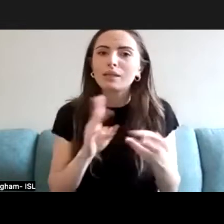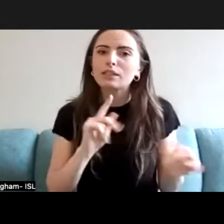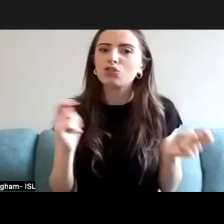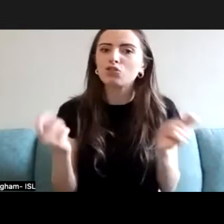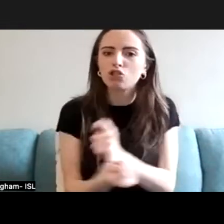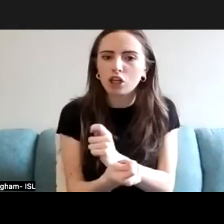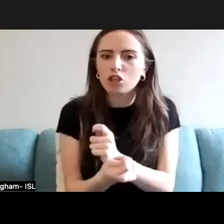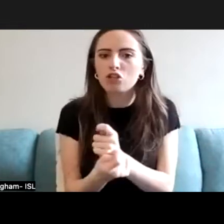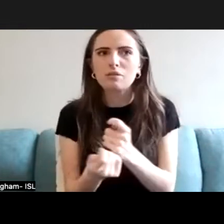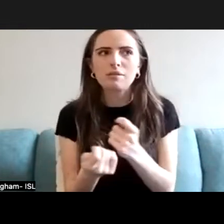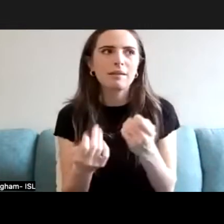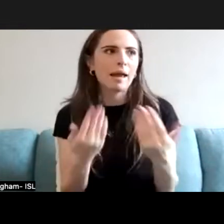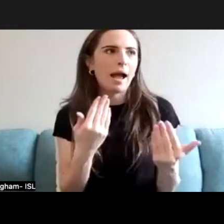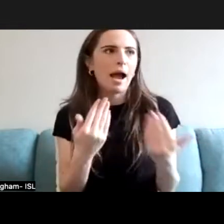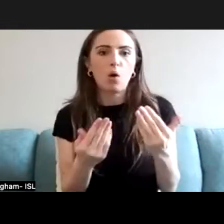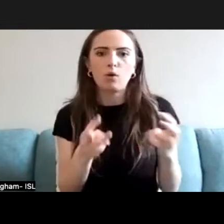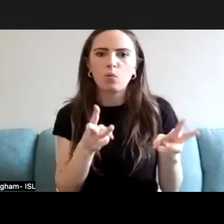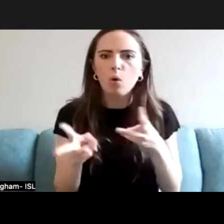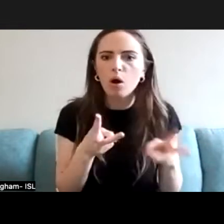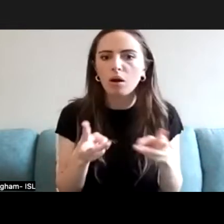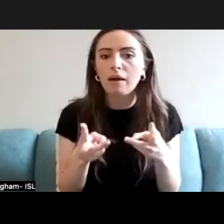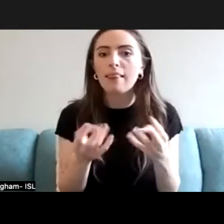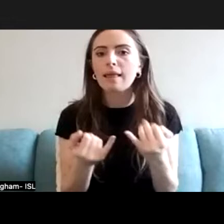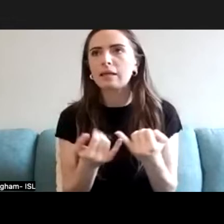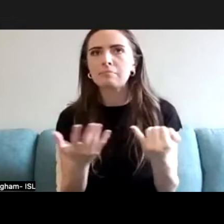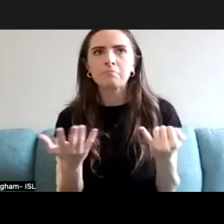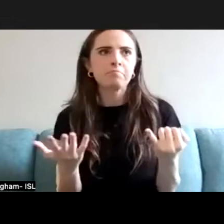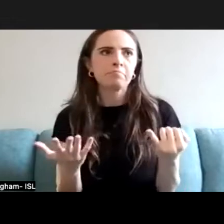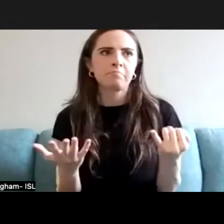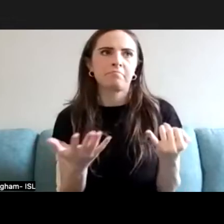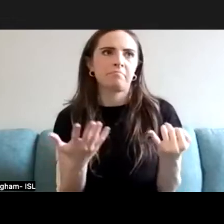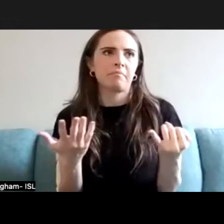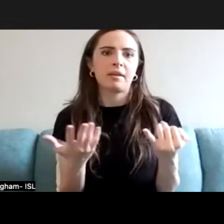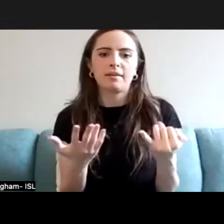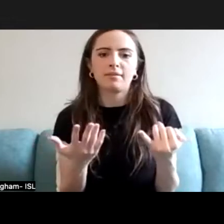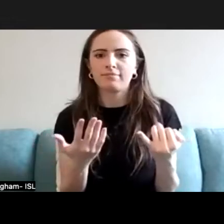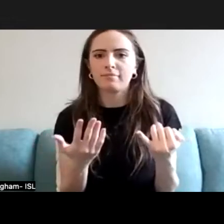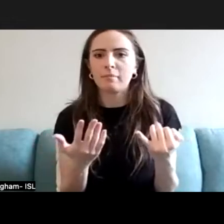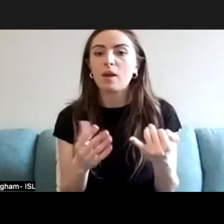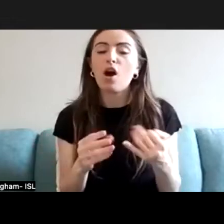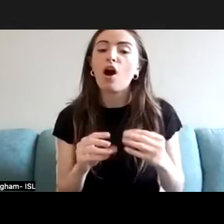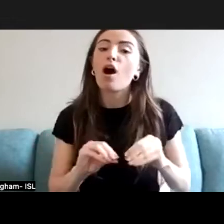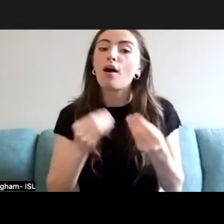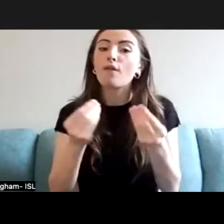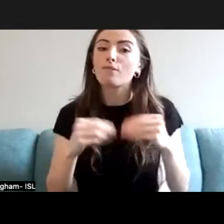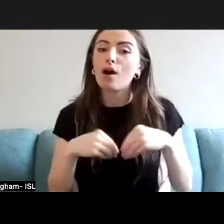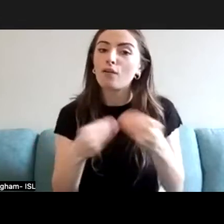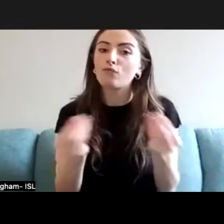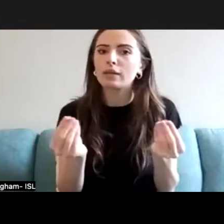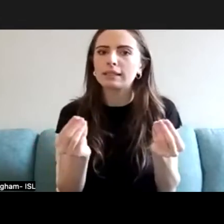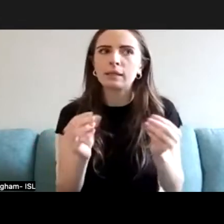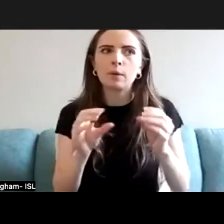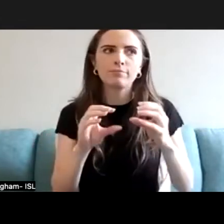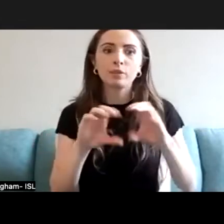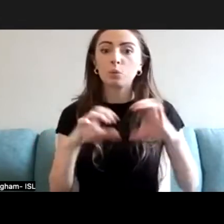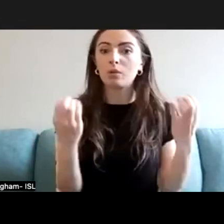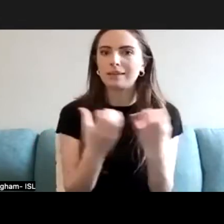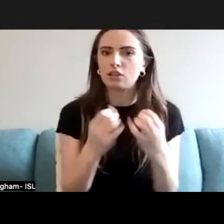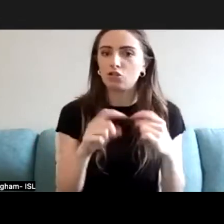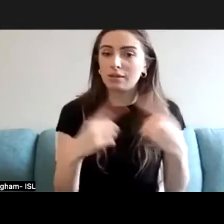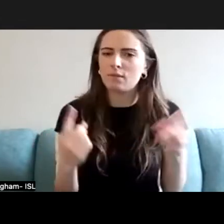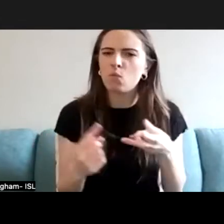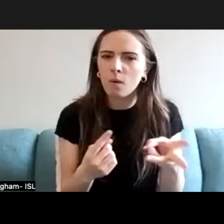do a task, or for instance, reassessing how we can carry out a task, or offering communications, for instance, in an alternative